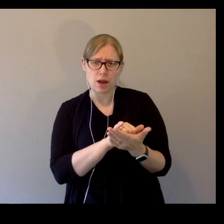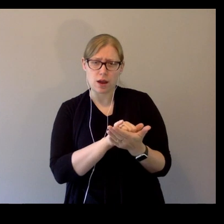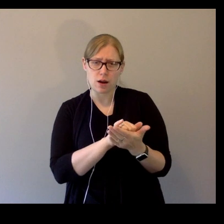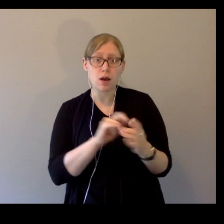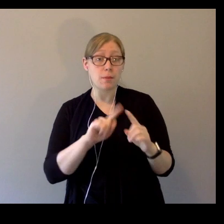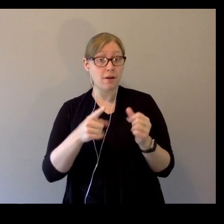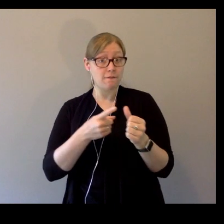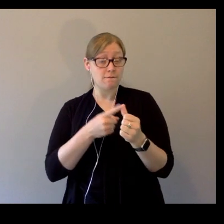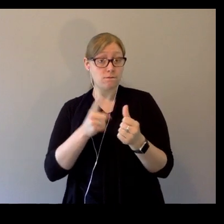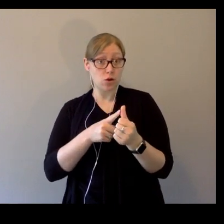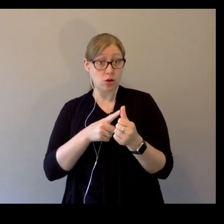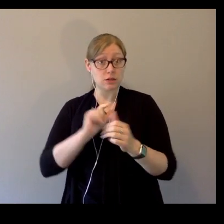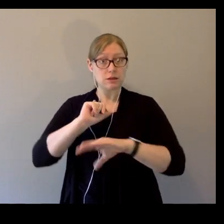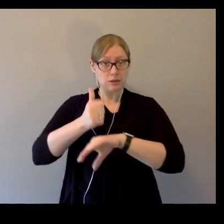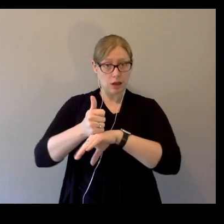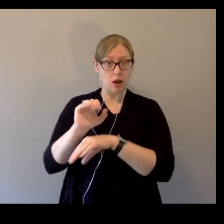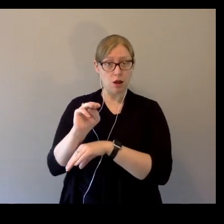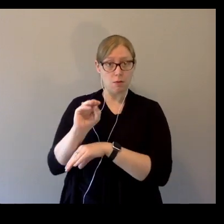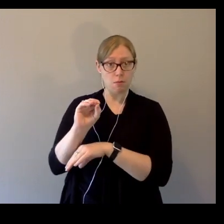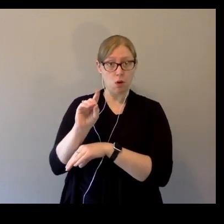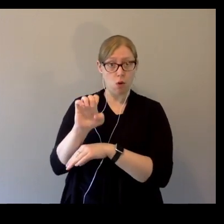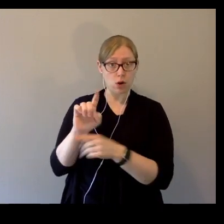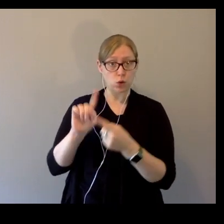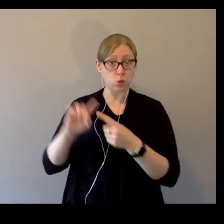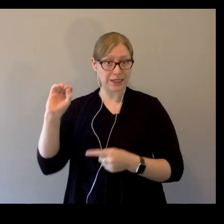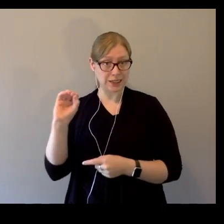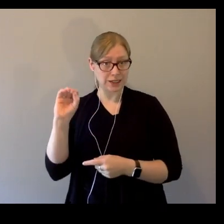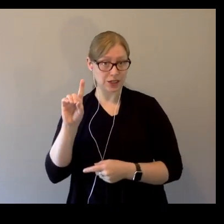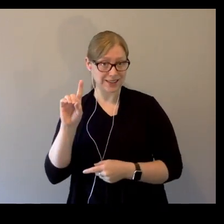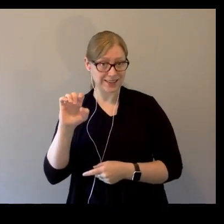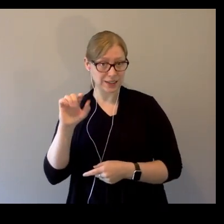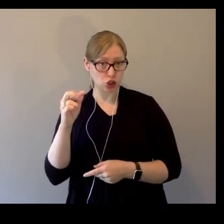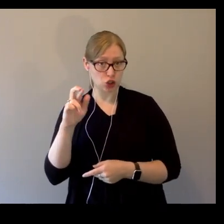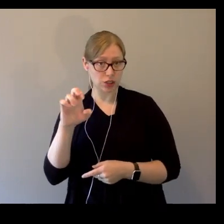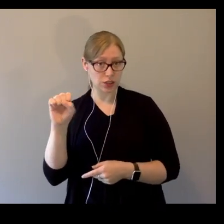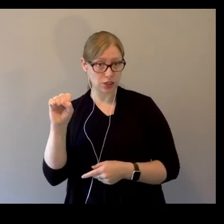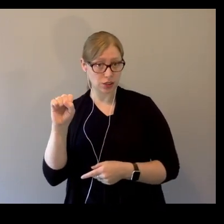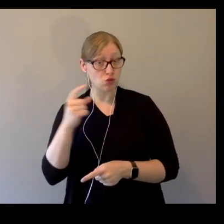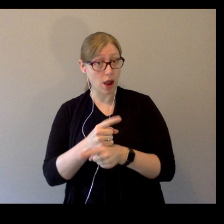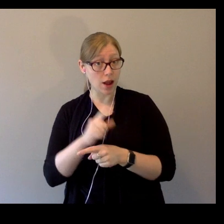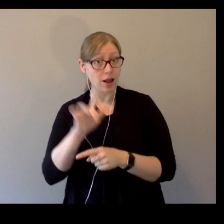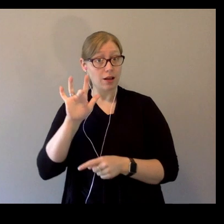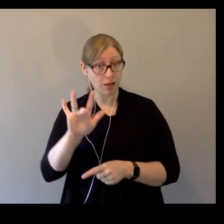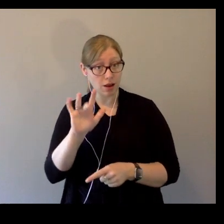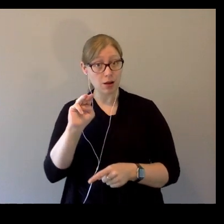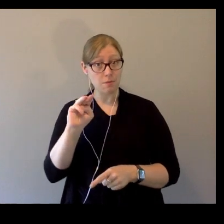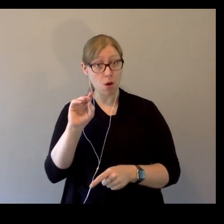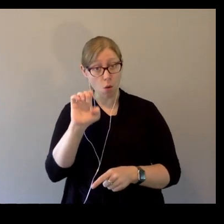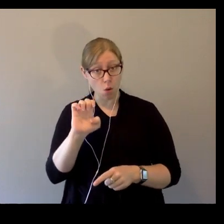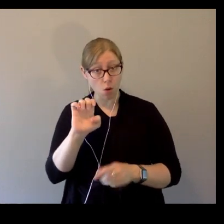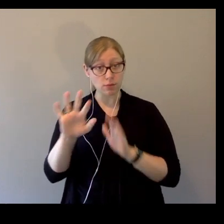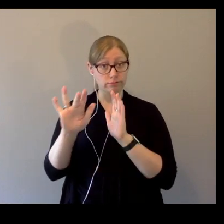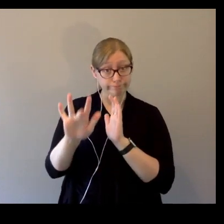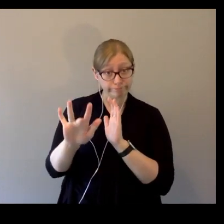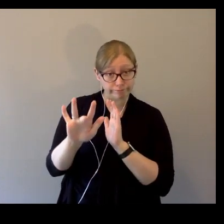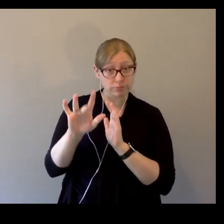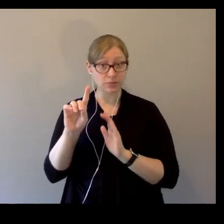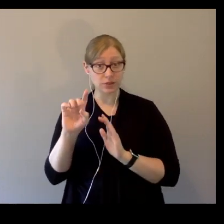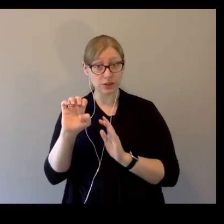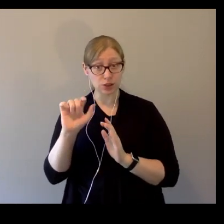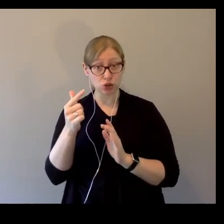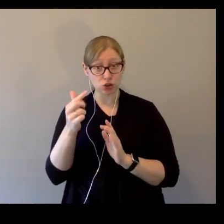that you set the mode to degrees on your calculator. Remember, press the mode key, select degrees. Then I want you to find the